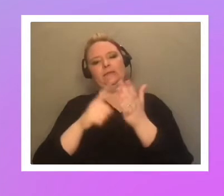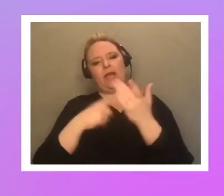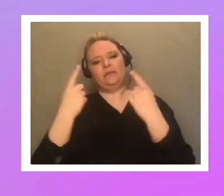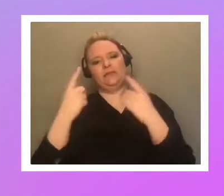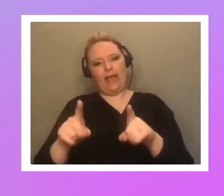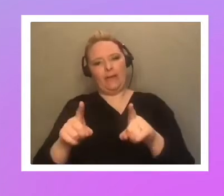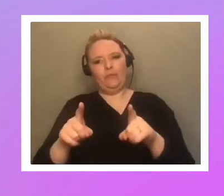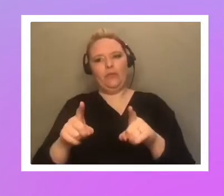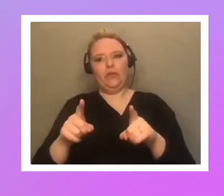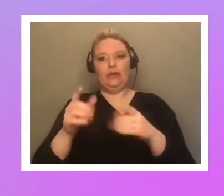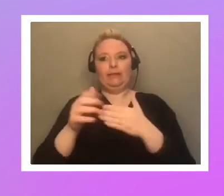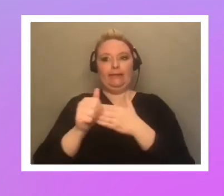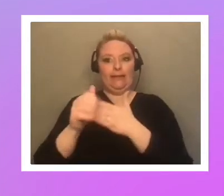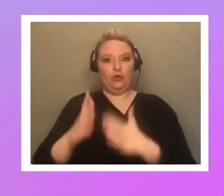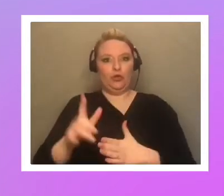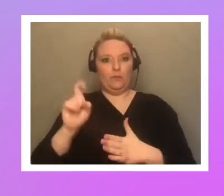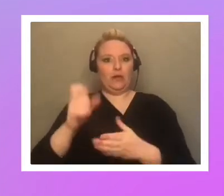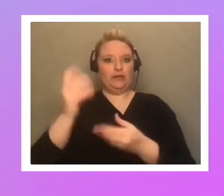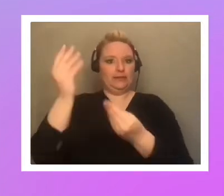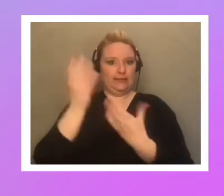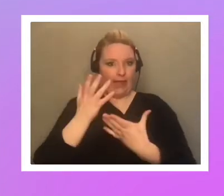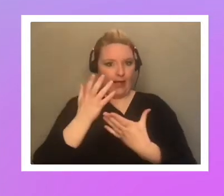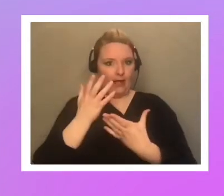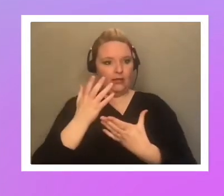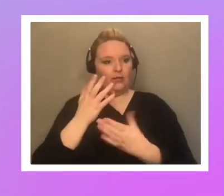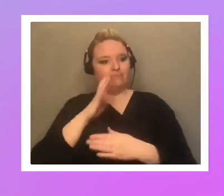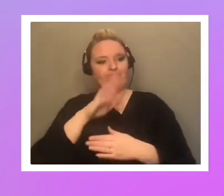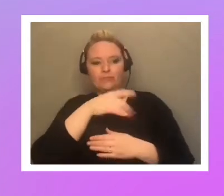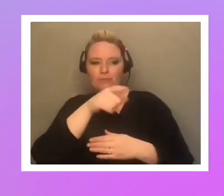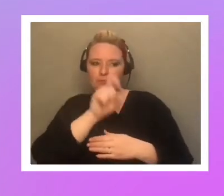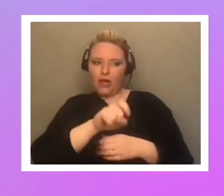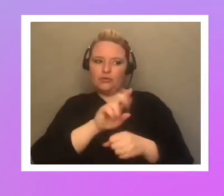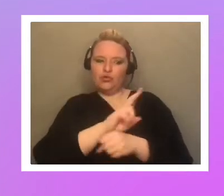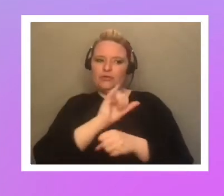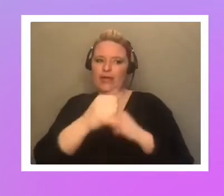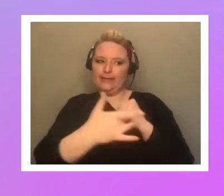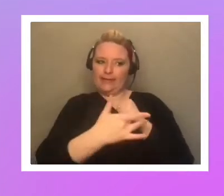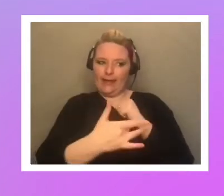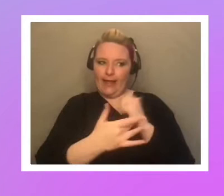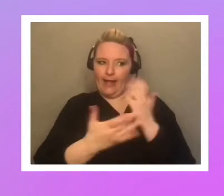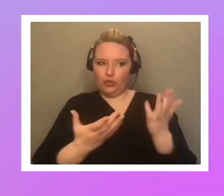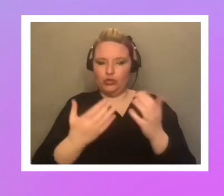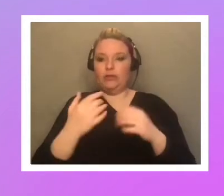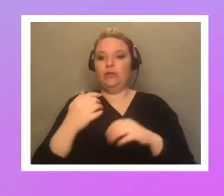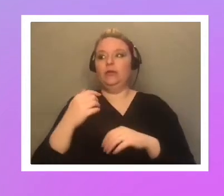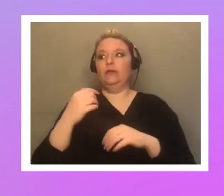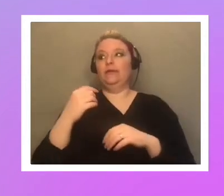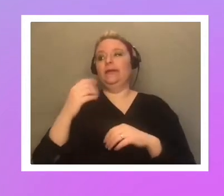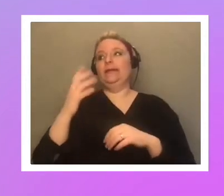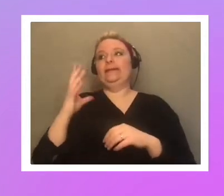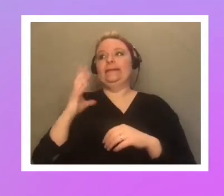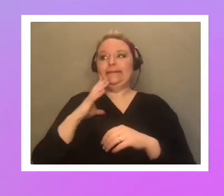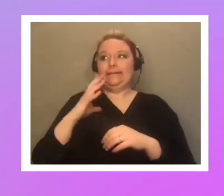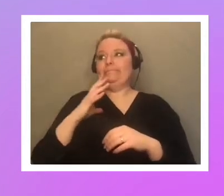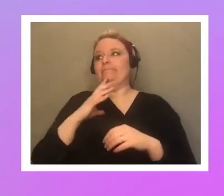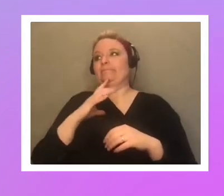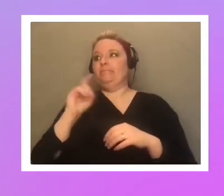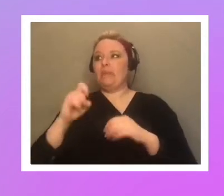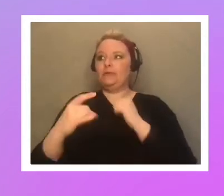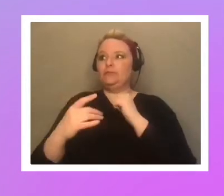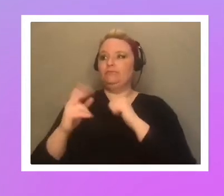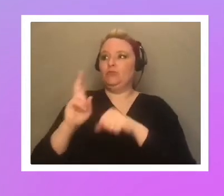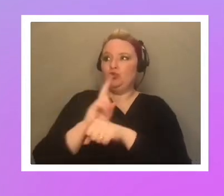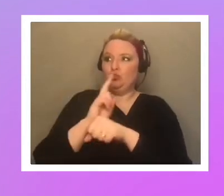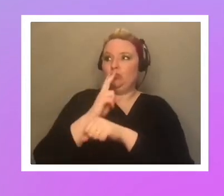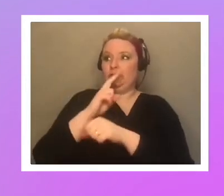guidance from leadership that says you must use this. But if you must use it, can your